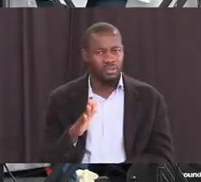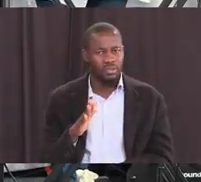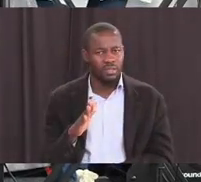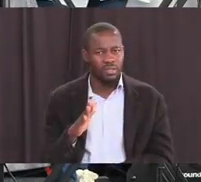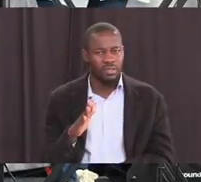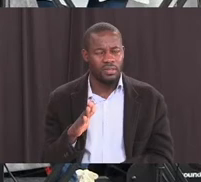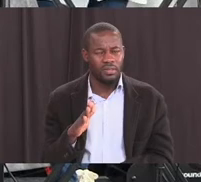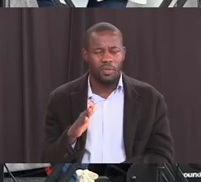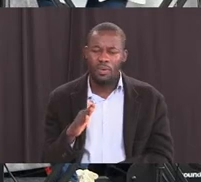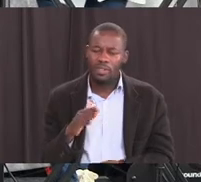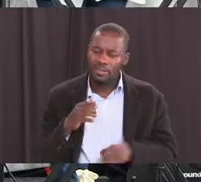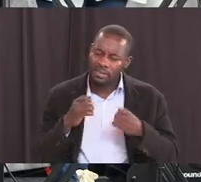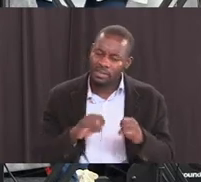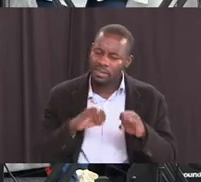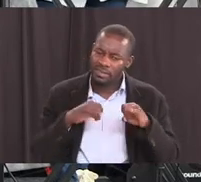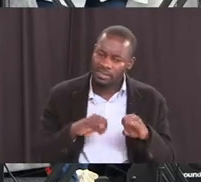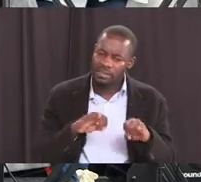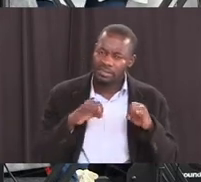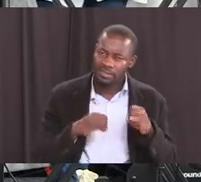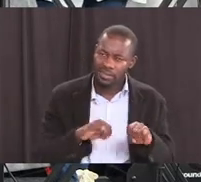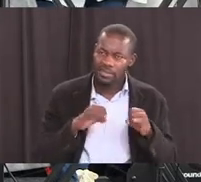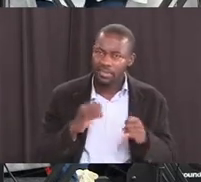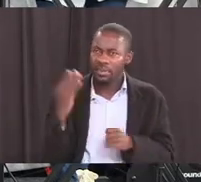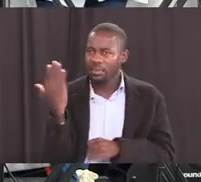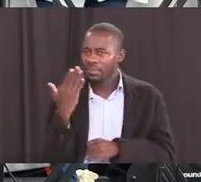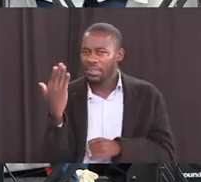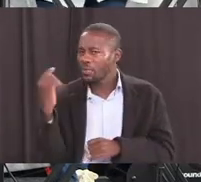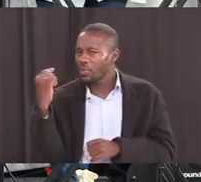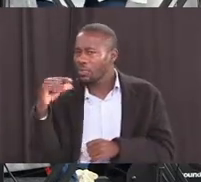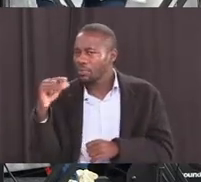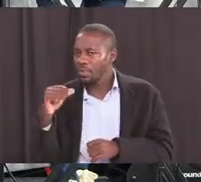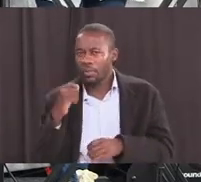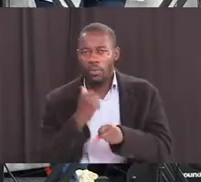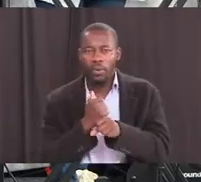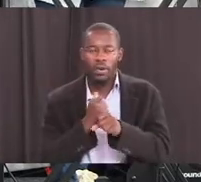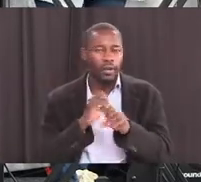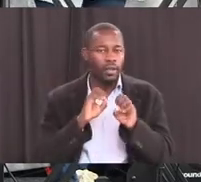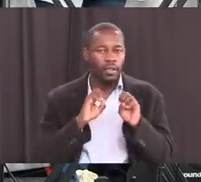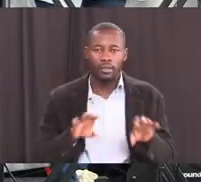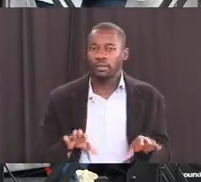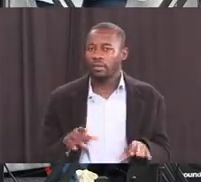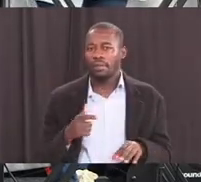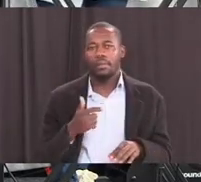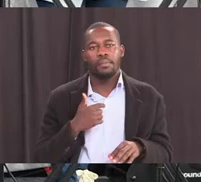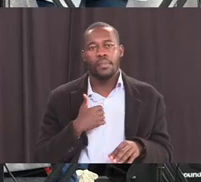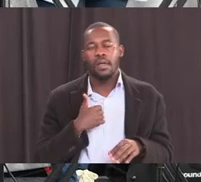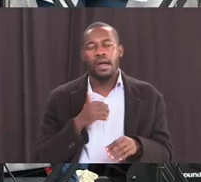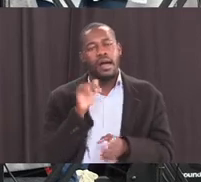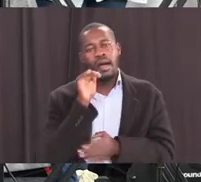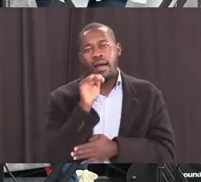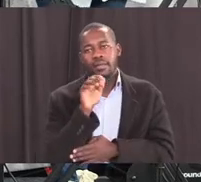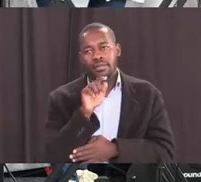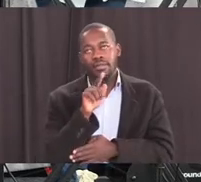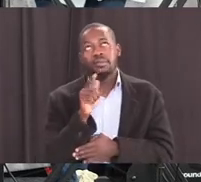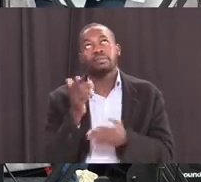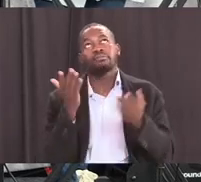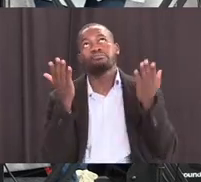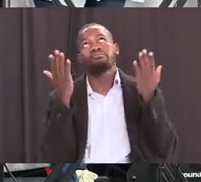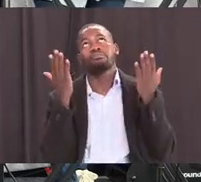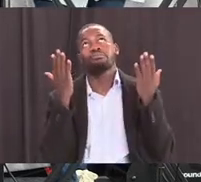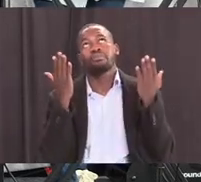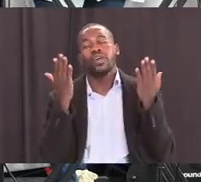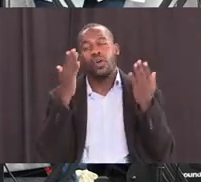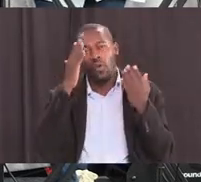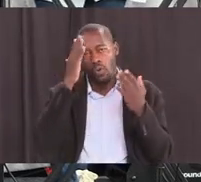not working. Doors are closing around me. And Lord, I just want to lift up our hearts. You're the one who knows deep in our